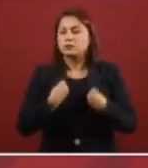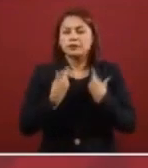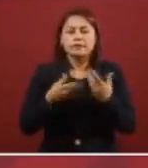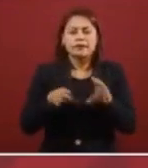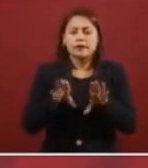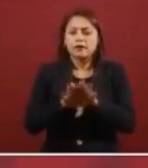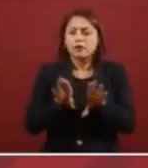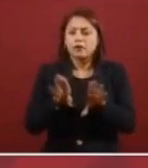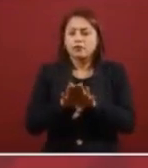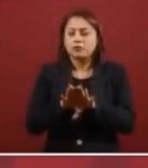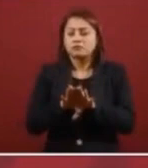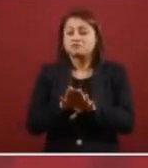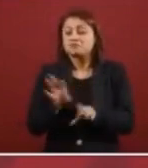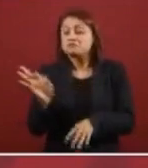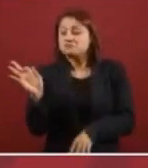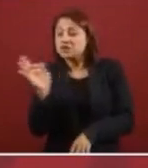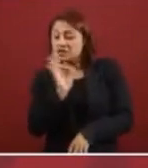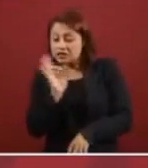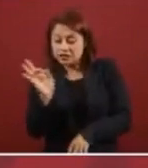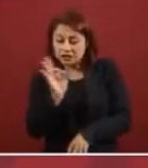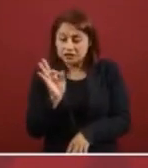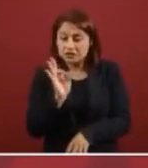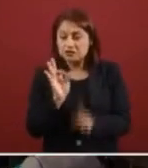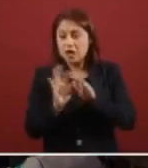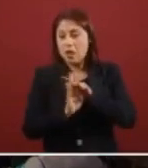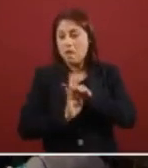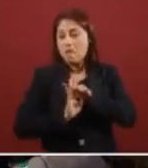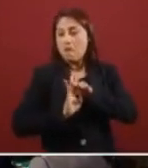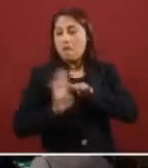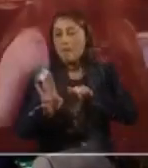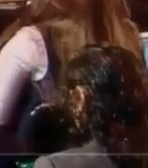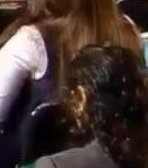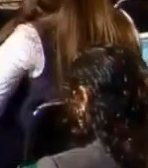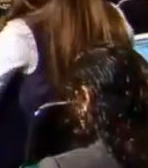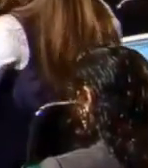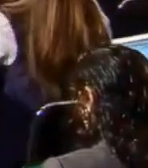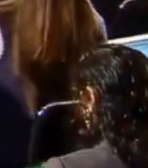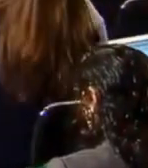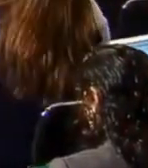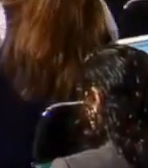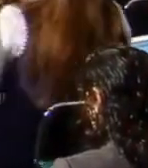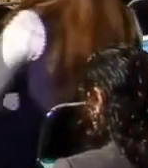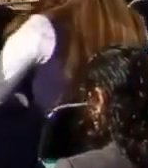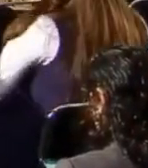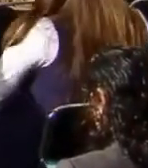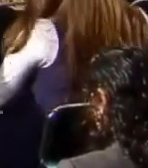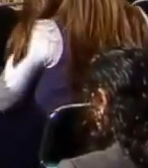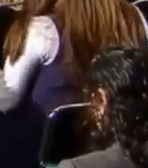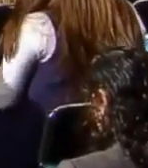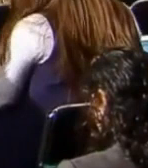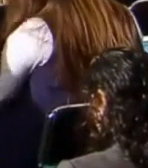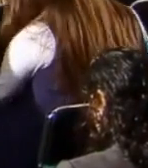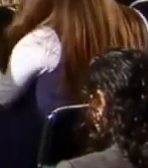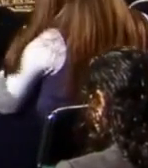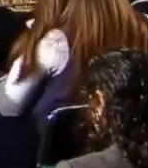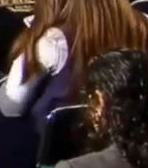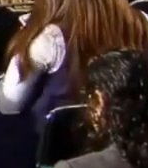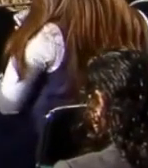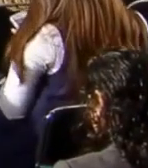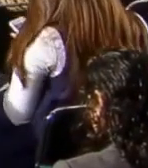left, they were forced to leave because there was no opportunities in our